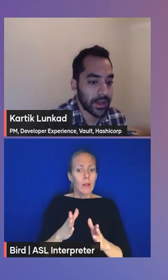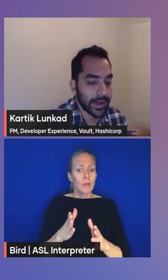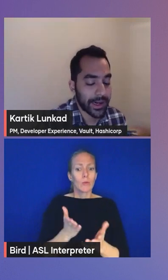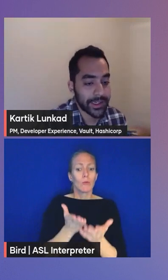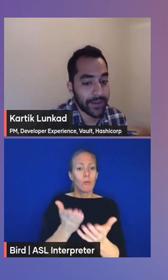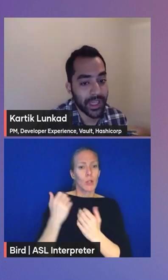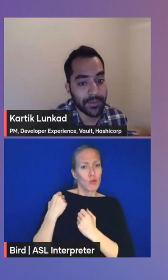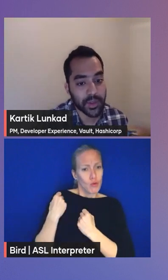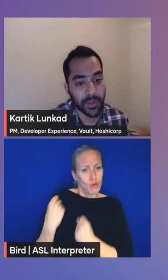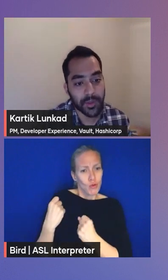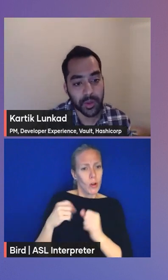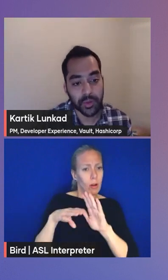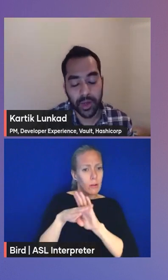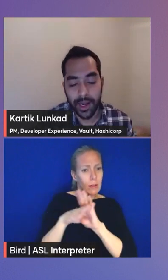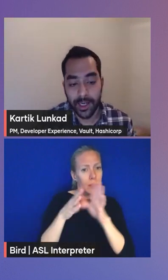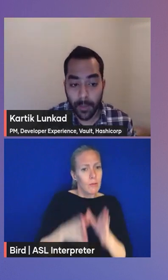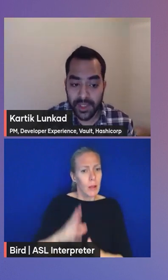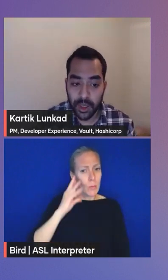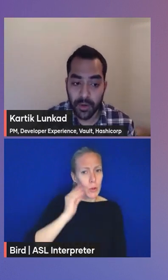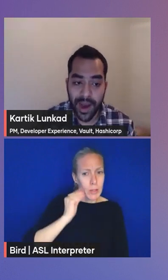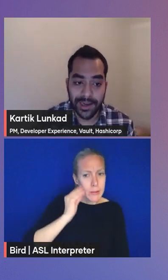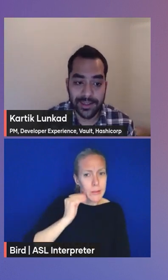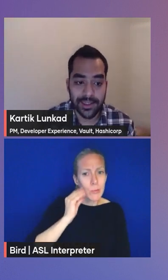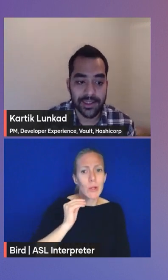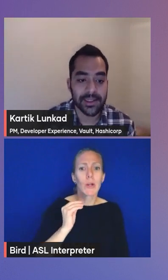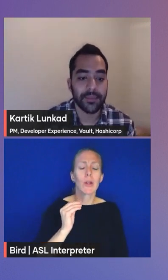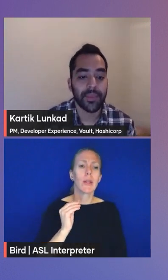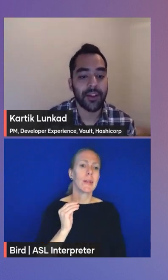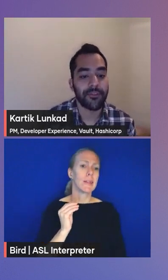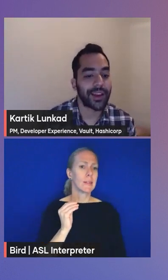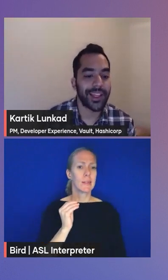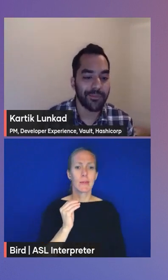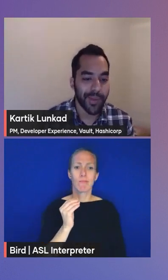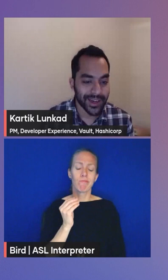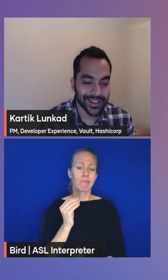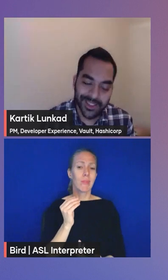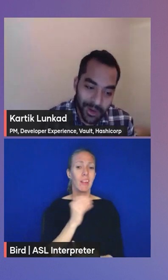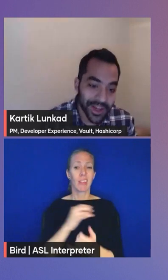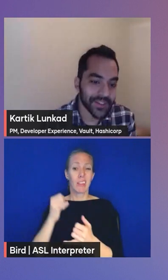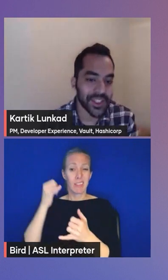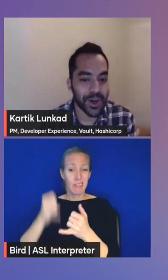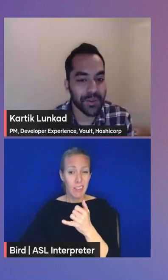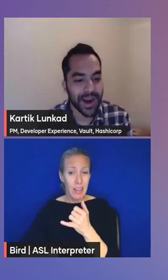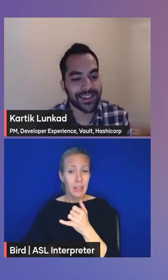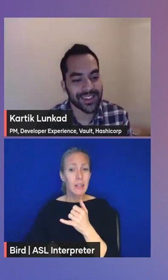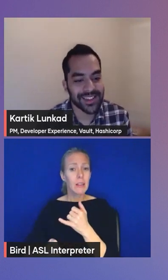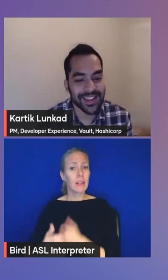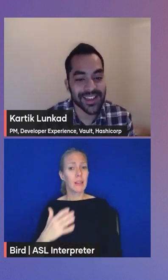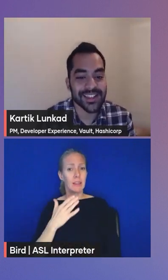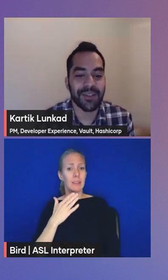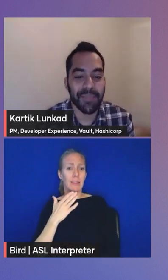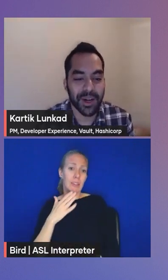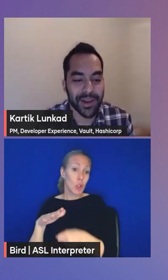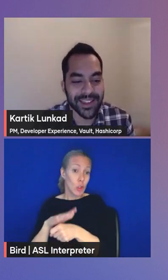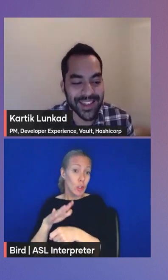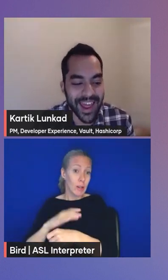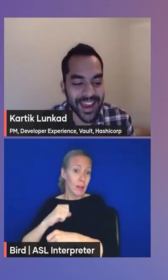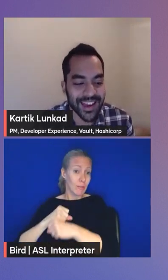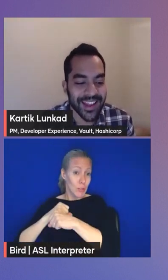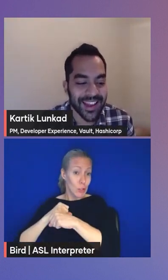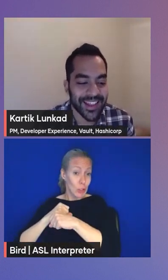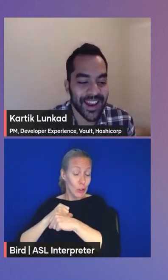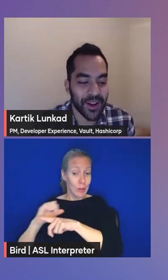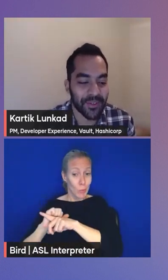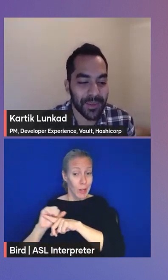for dev teams to be able to adopt secure practices. And finally, good enough security practices is a better place